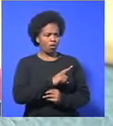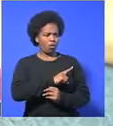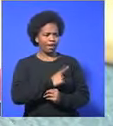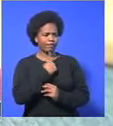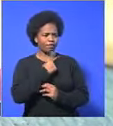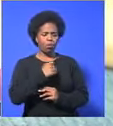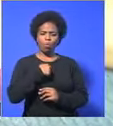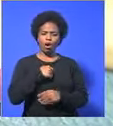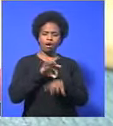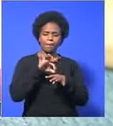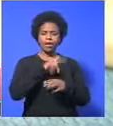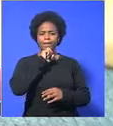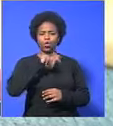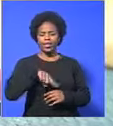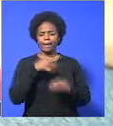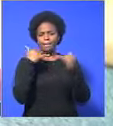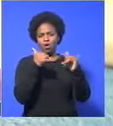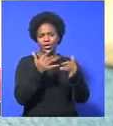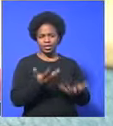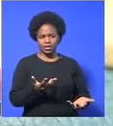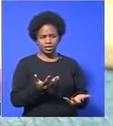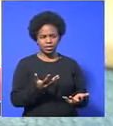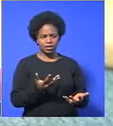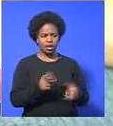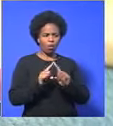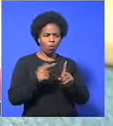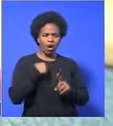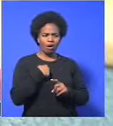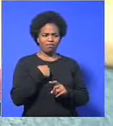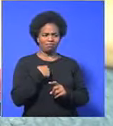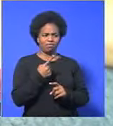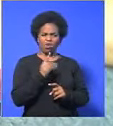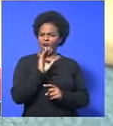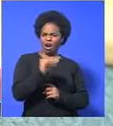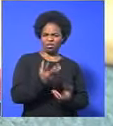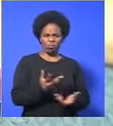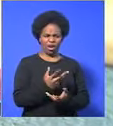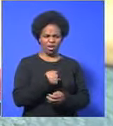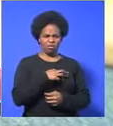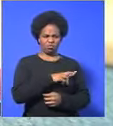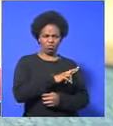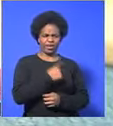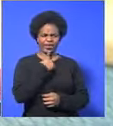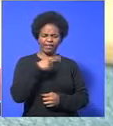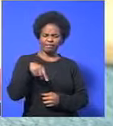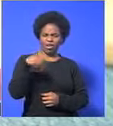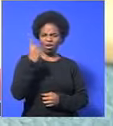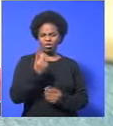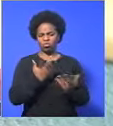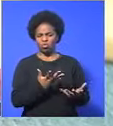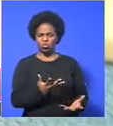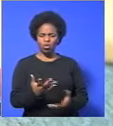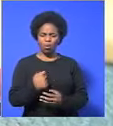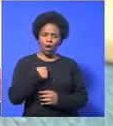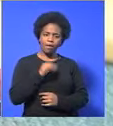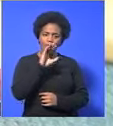sy's genooi na 'n birthday party toe. Toe as dit dat ek kom beskof raak met haar en sê moenie saam my gesels nie. Sy het dan gister